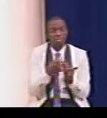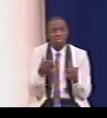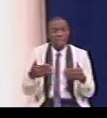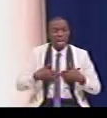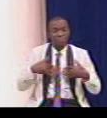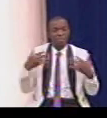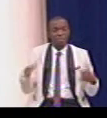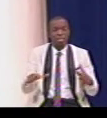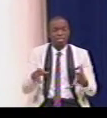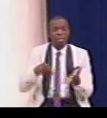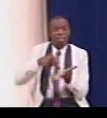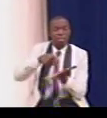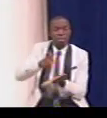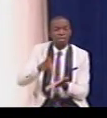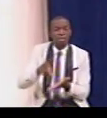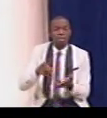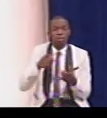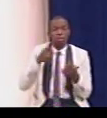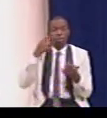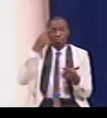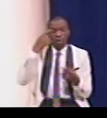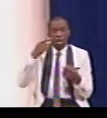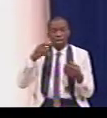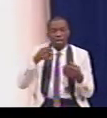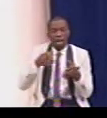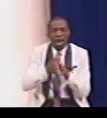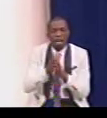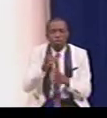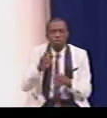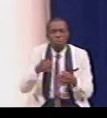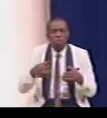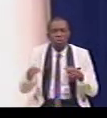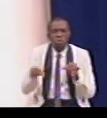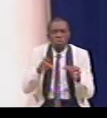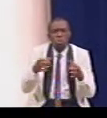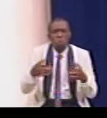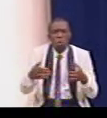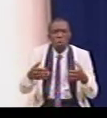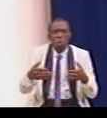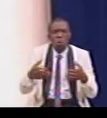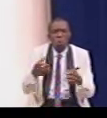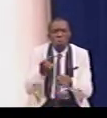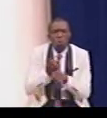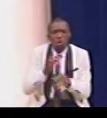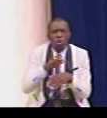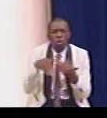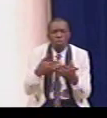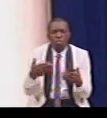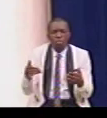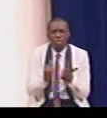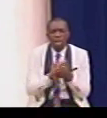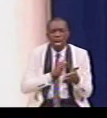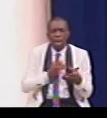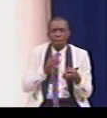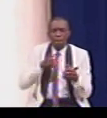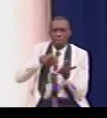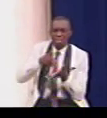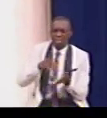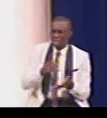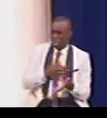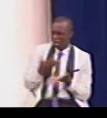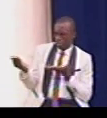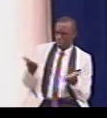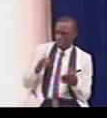have you gone to collect that thing I paid for oh I'm sorry I didn't have time but that thing is so precious and I brought all my